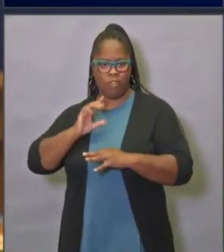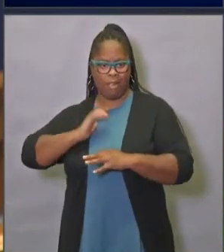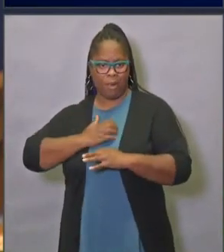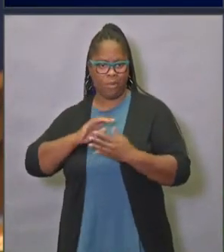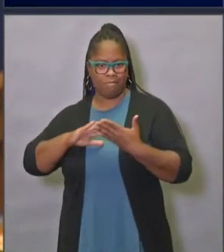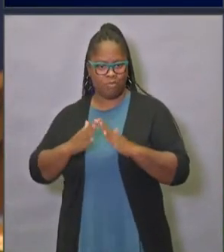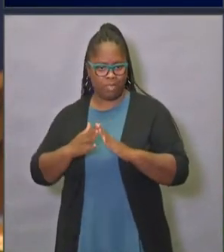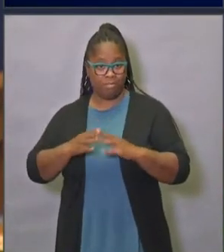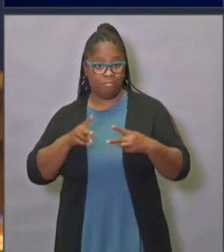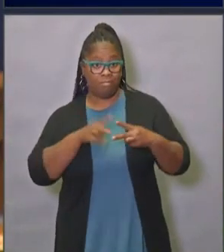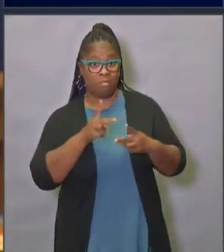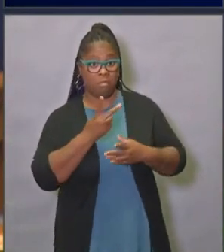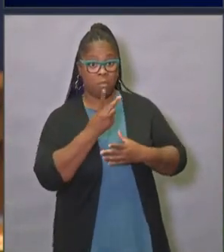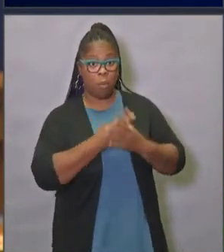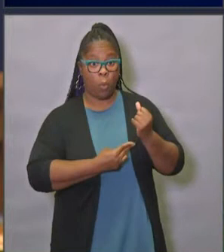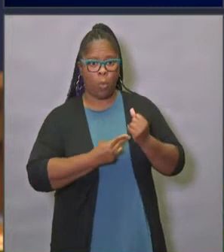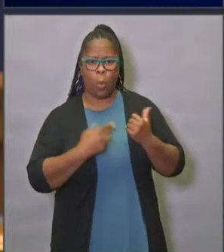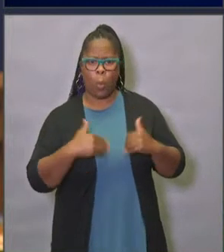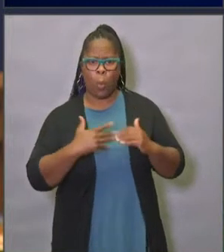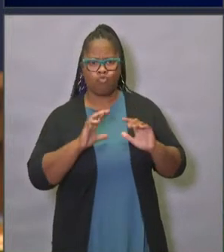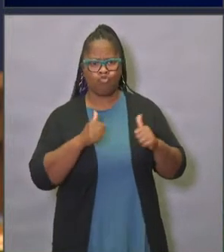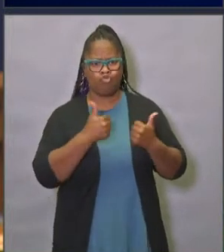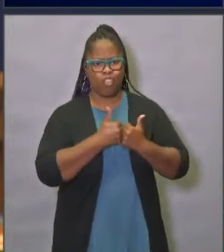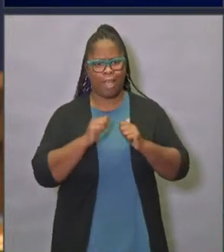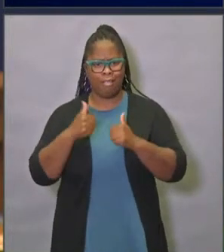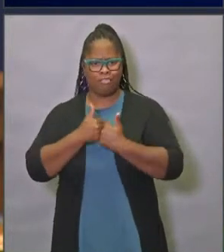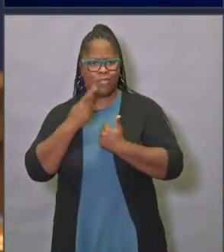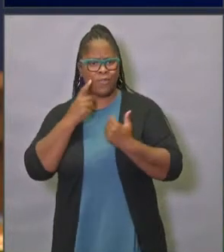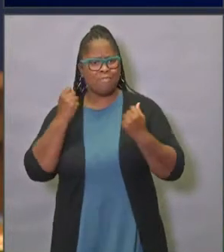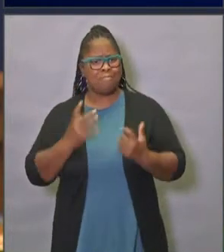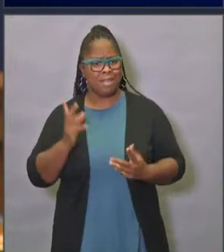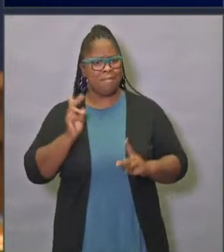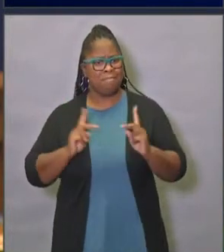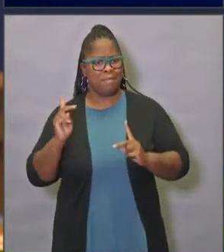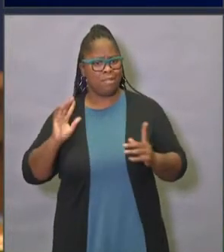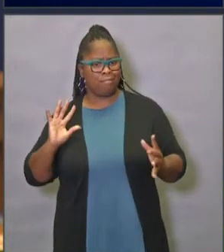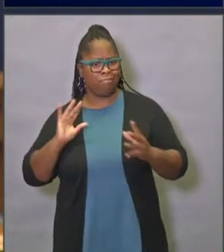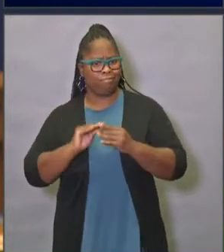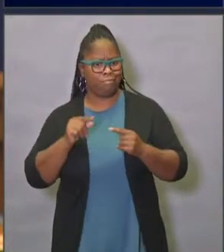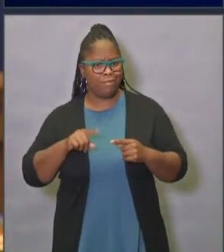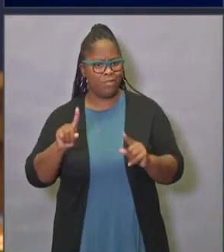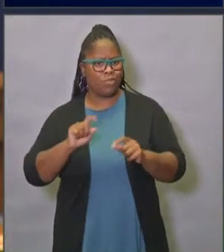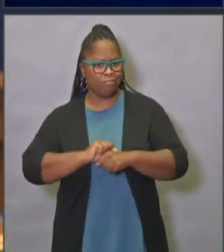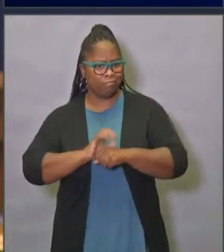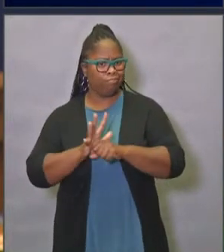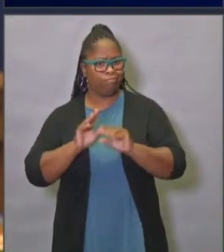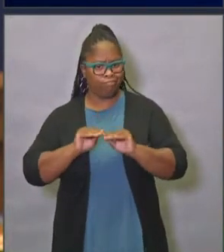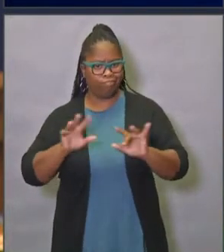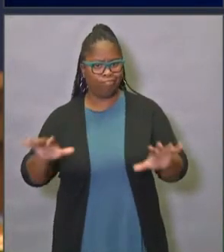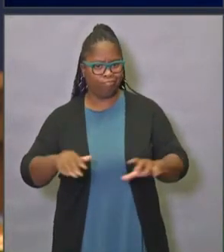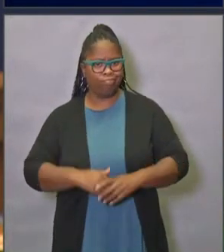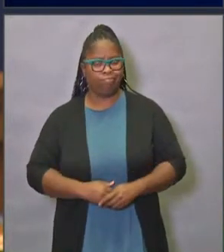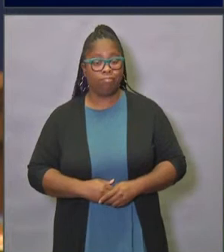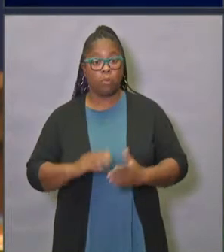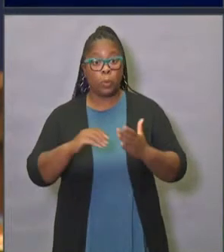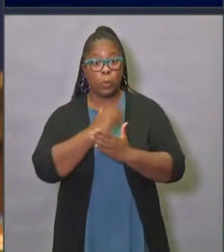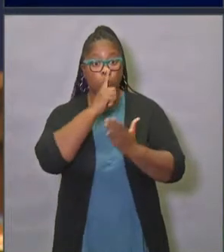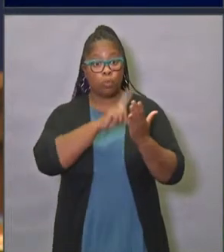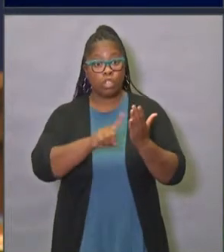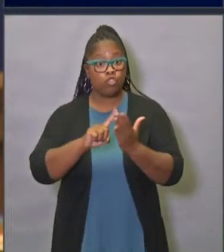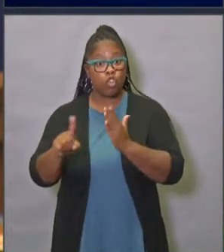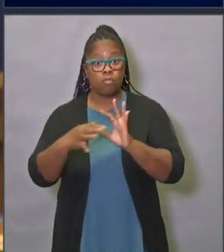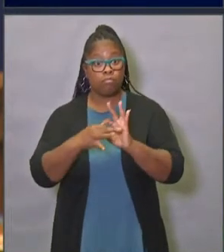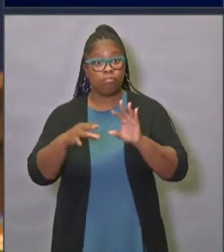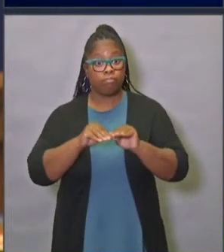communities, both of which have been challenging to come by for many among us during the COVID-19 pandemic. New research